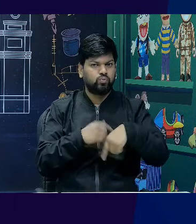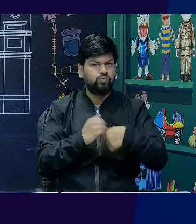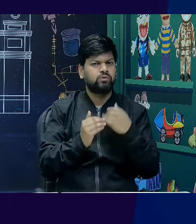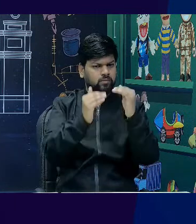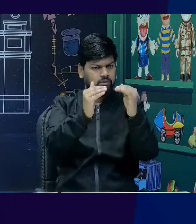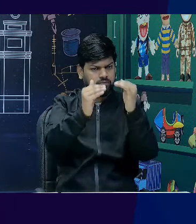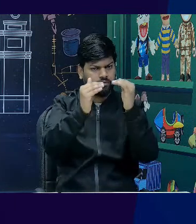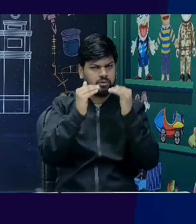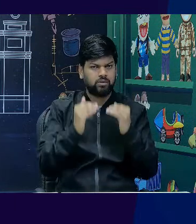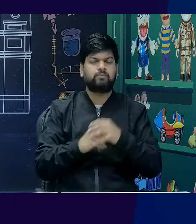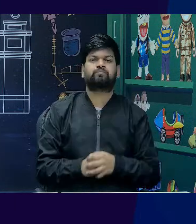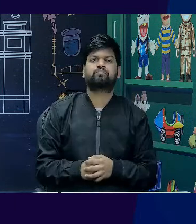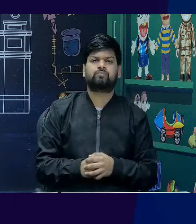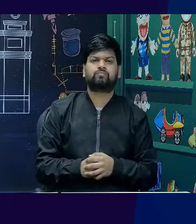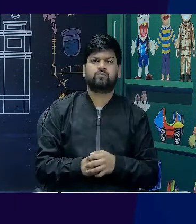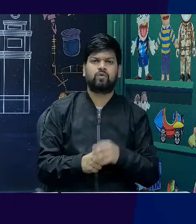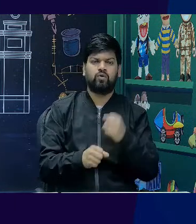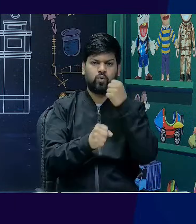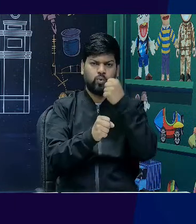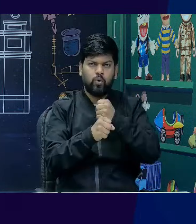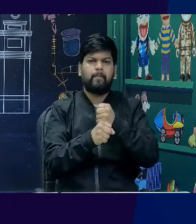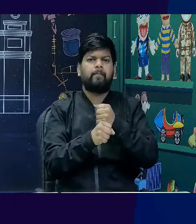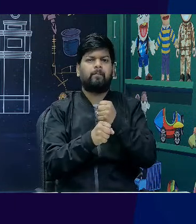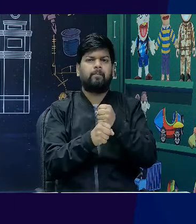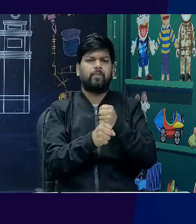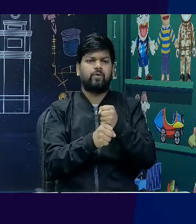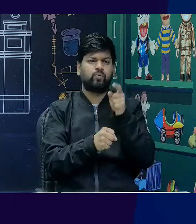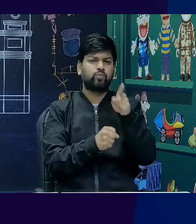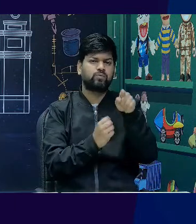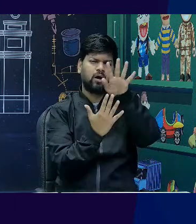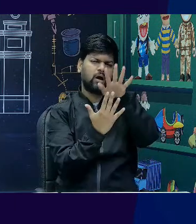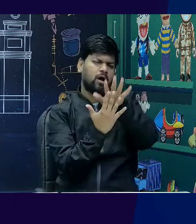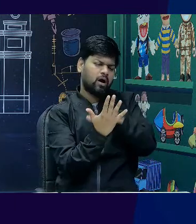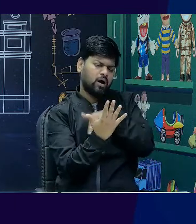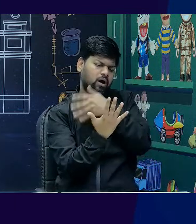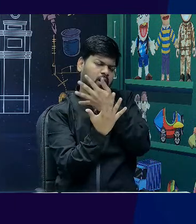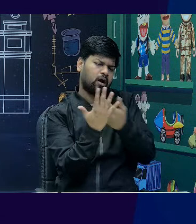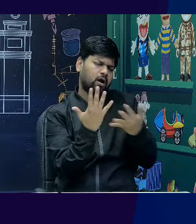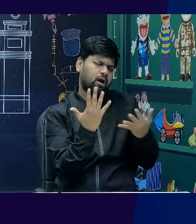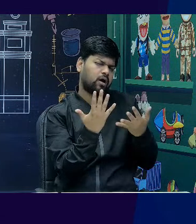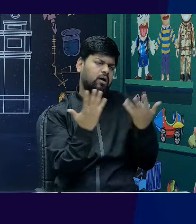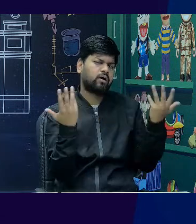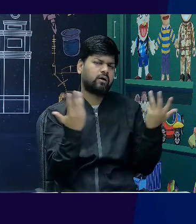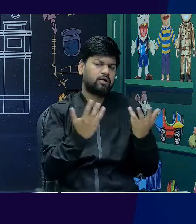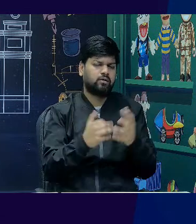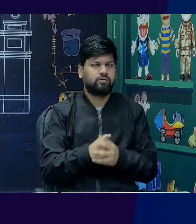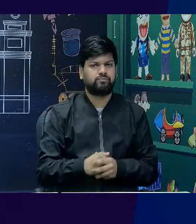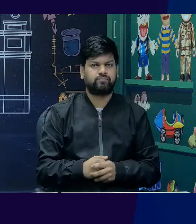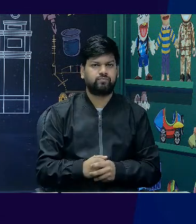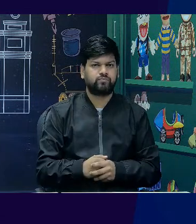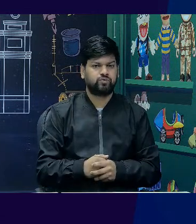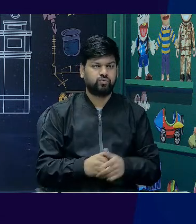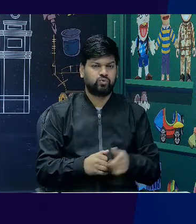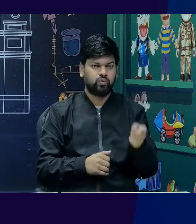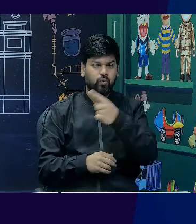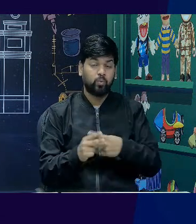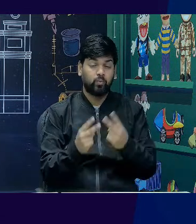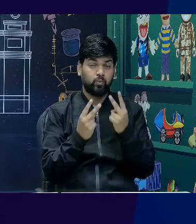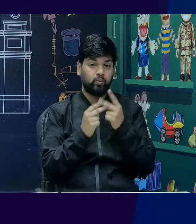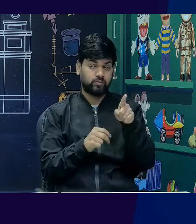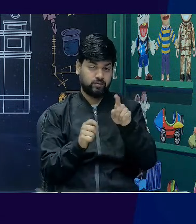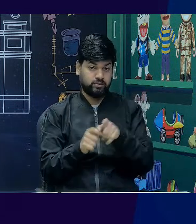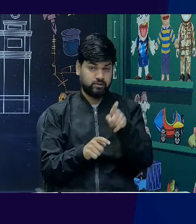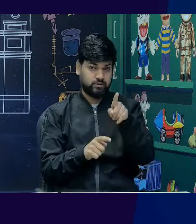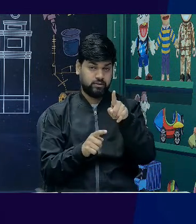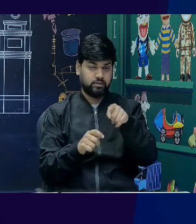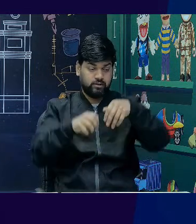government budget, which can be understood in terms of the receipts and the expenditure. So if you see this chart, we